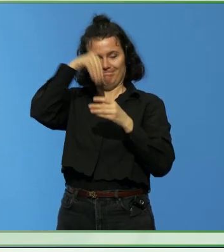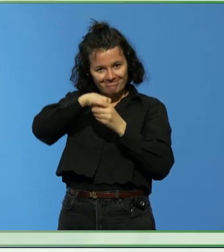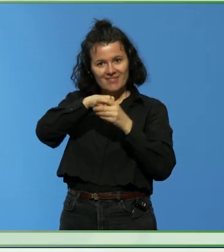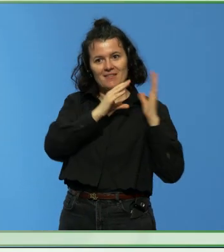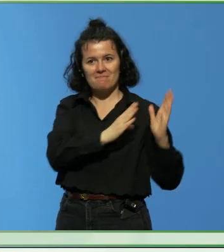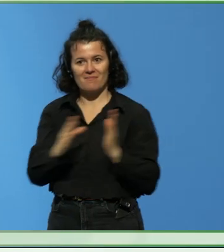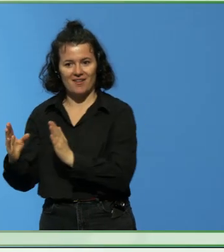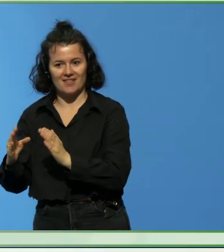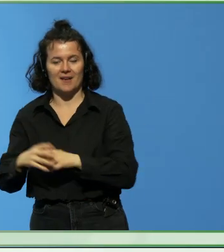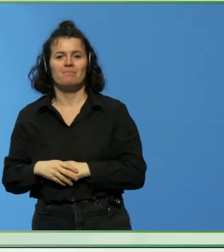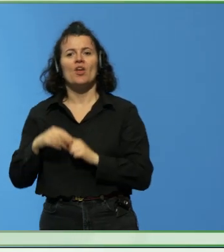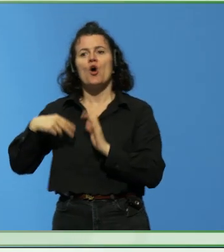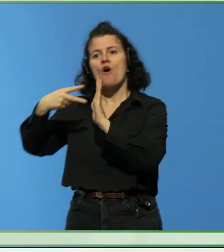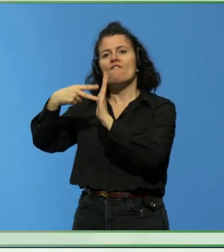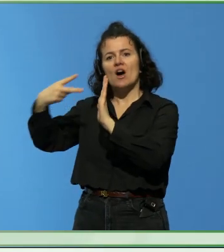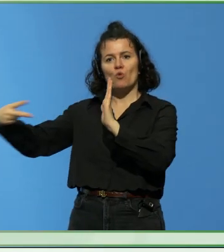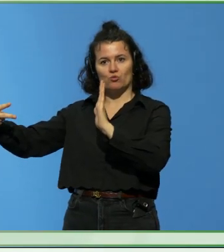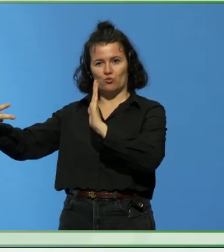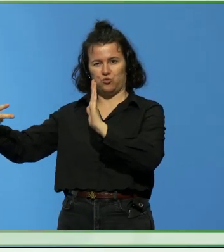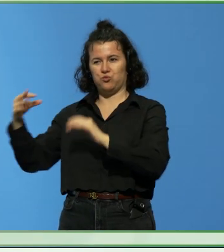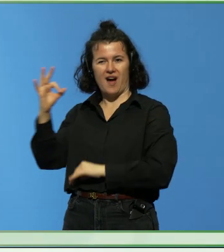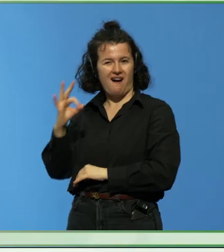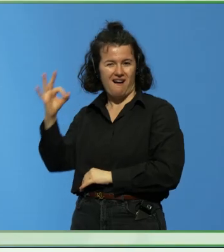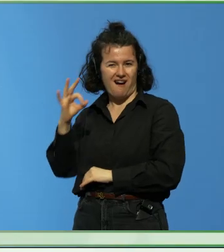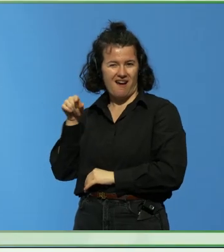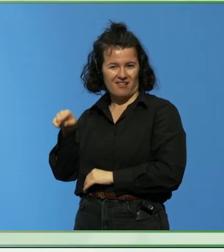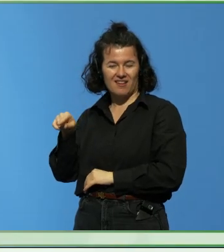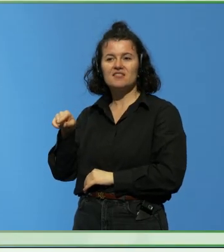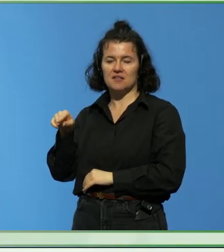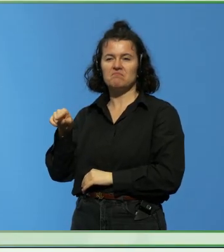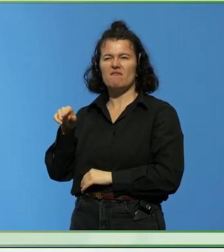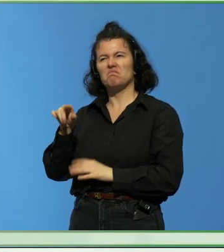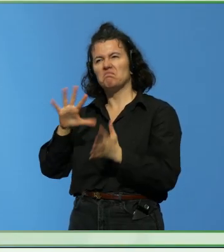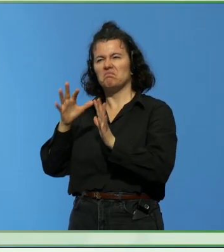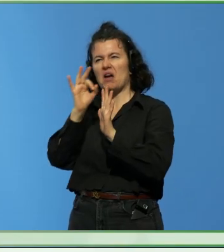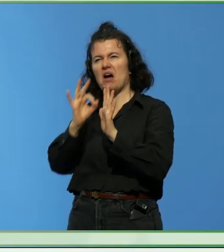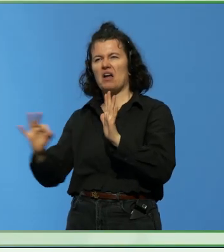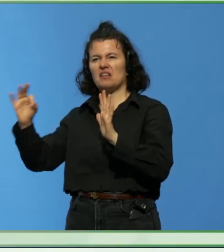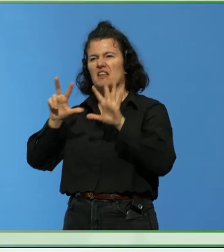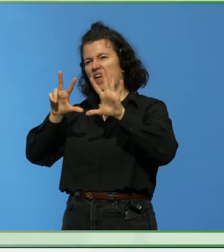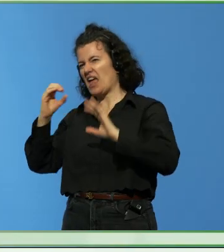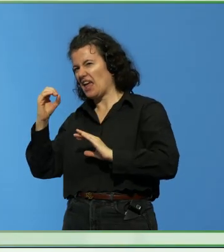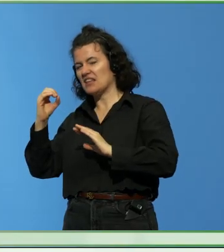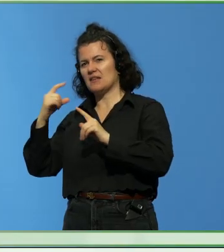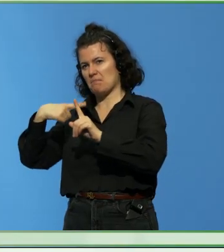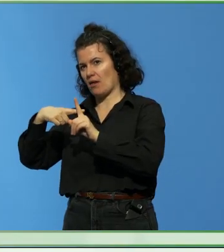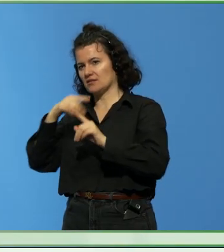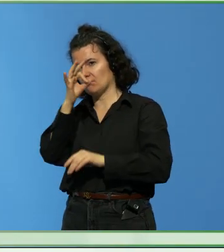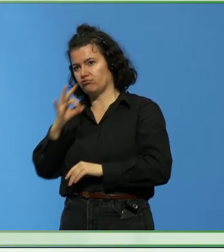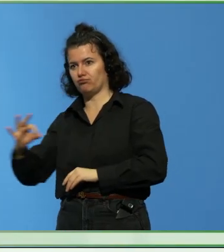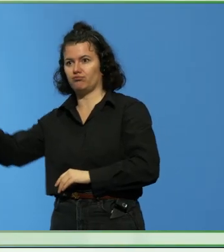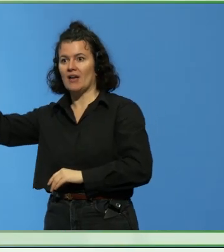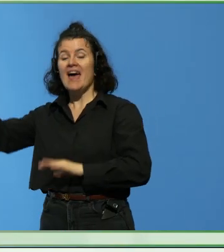Vanuatu, which is a Pacific island nation of over 80 islands, 65 of which are